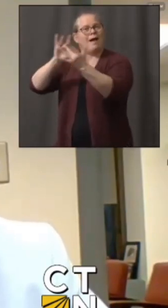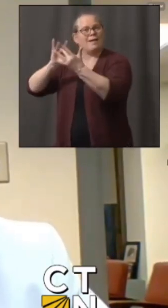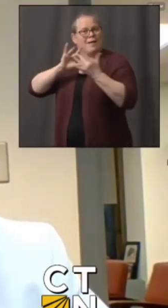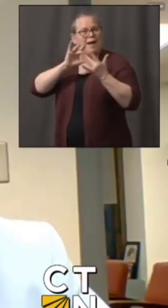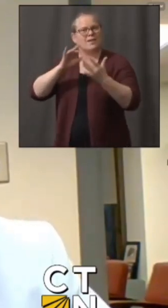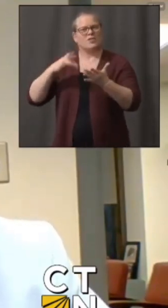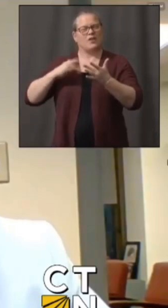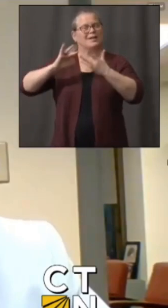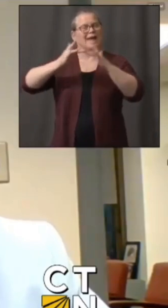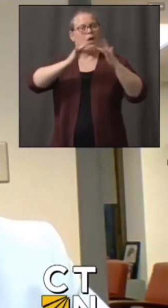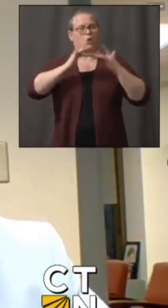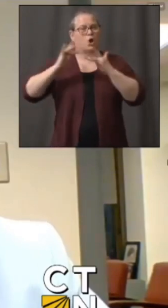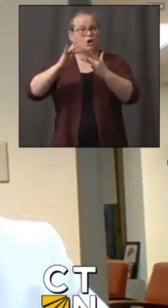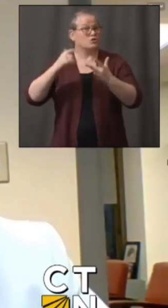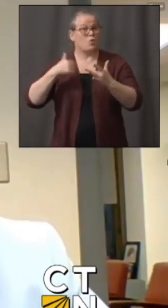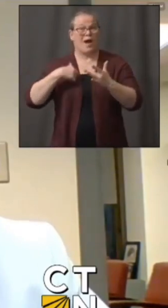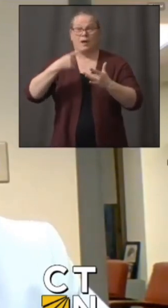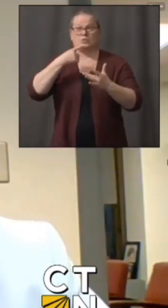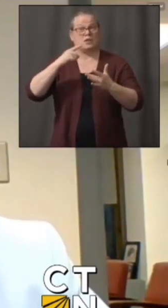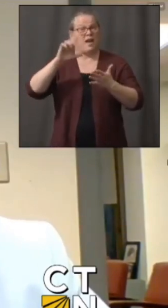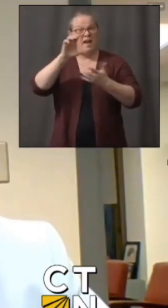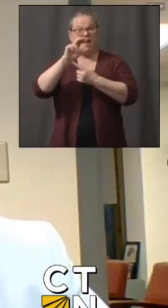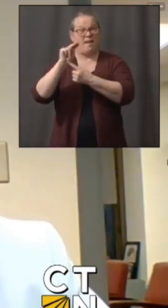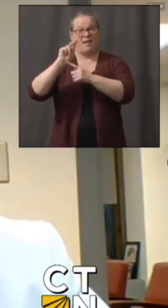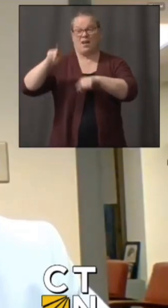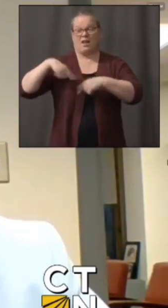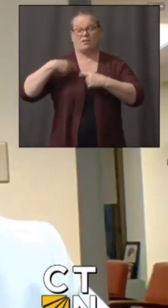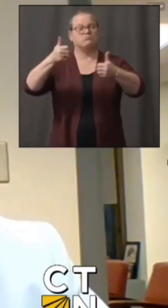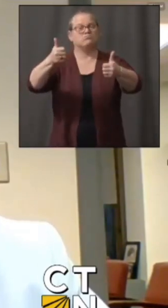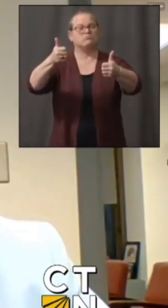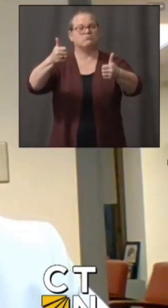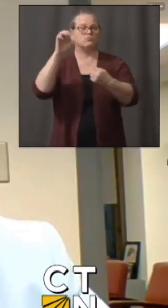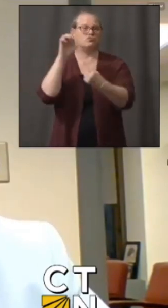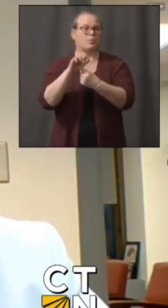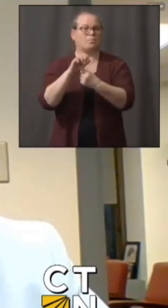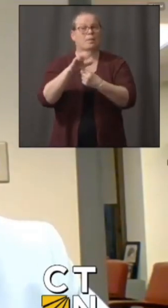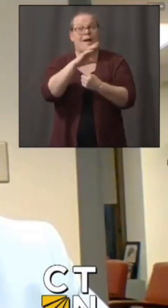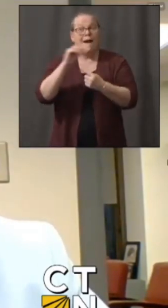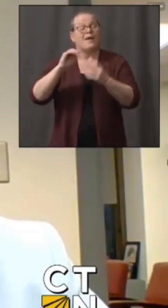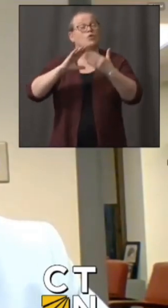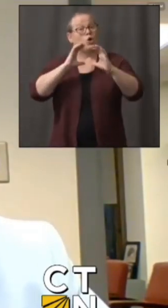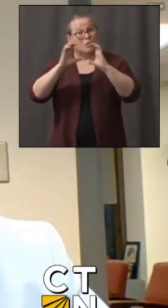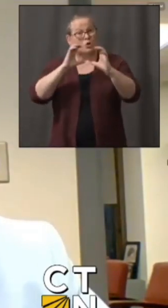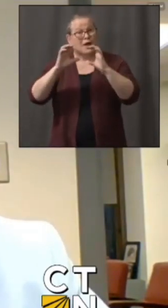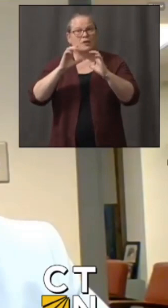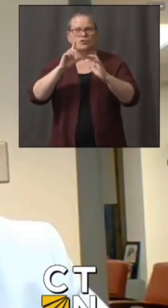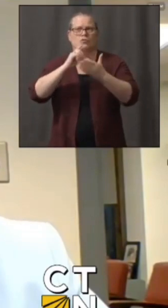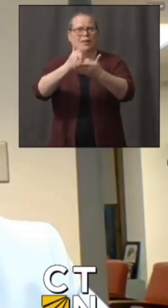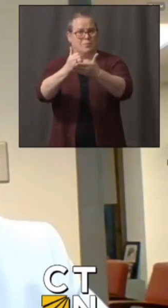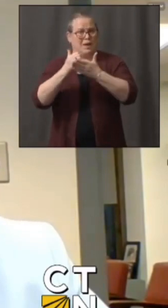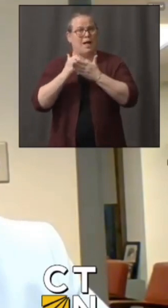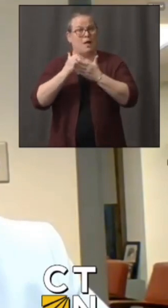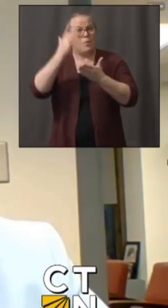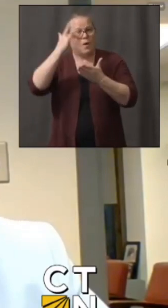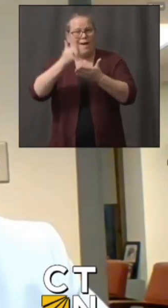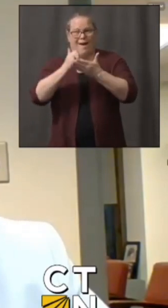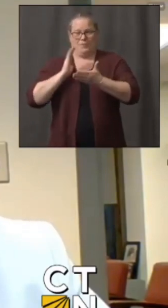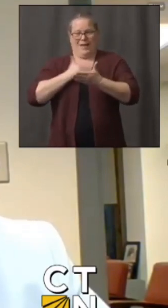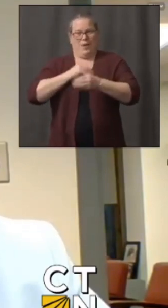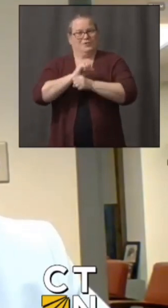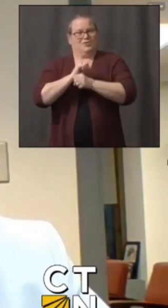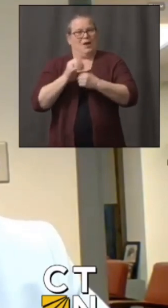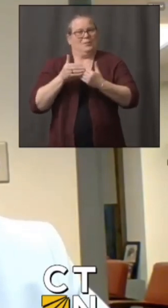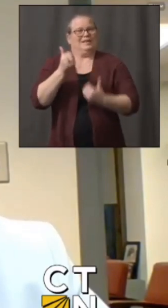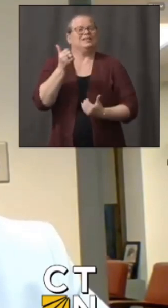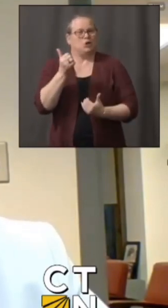it as excellent, and it's been very helpful in order to have all of these communication networks available to us because it helps us do our jobs easier.